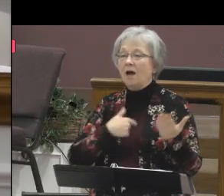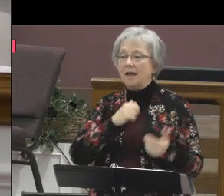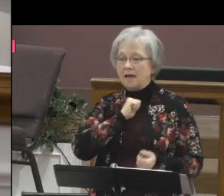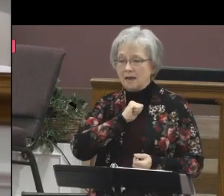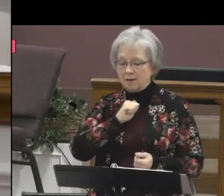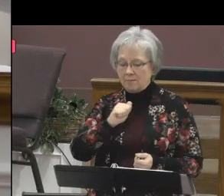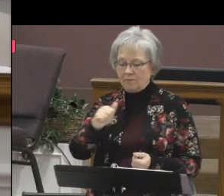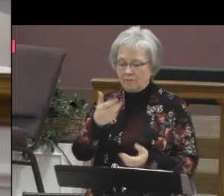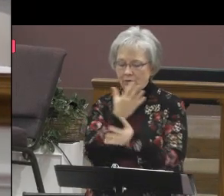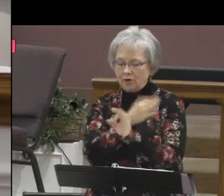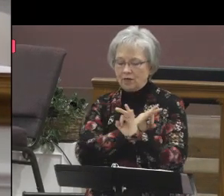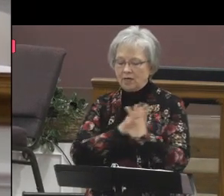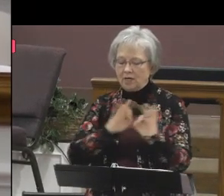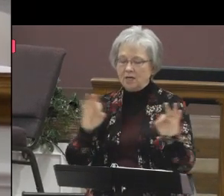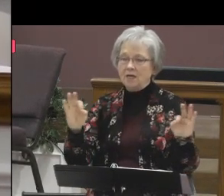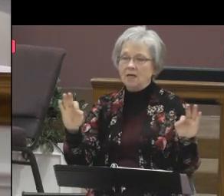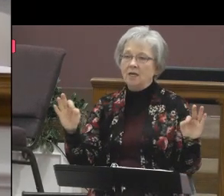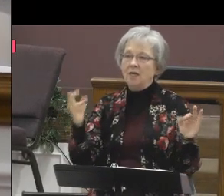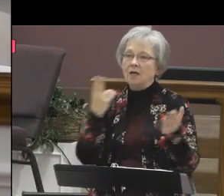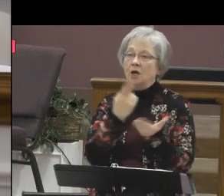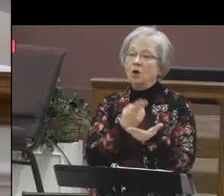are, Lord, I am free.